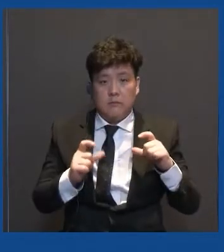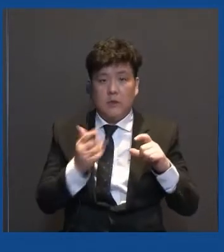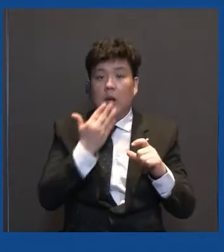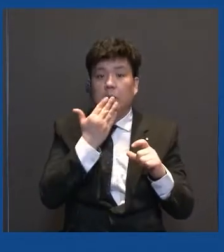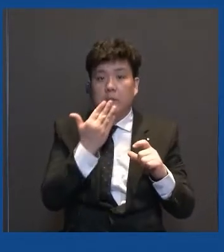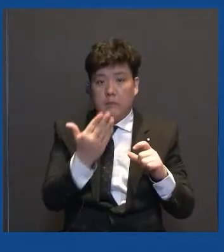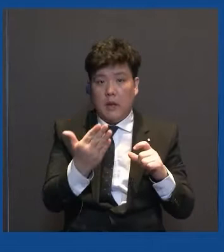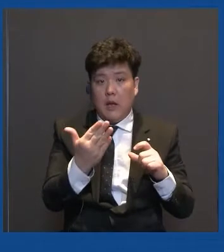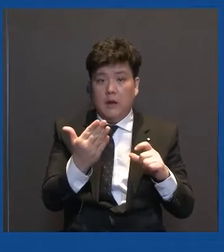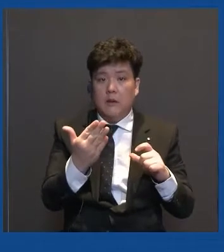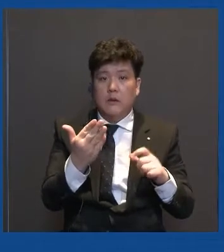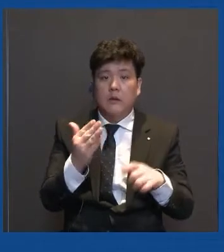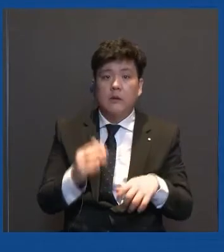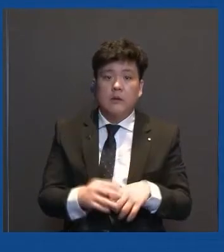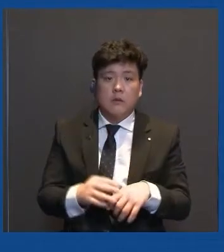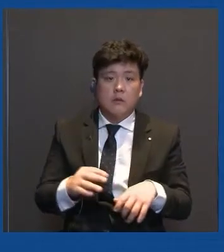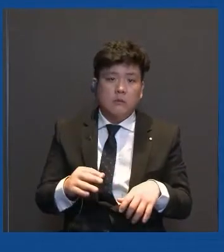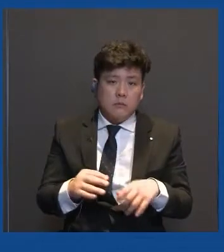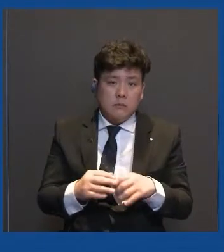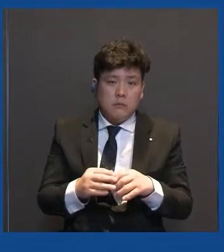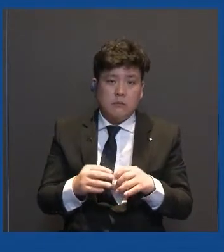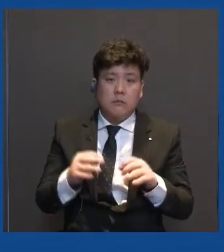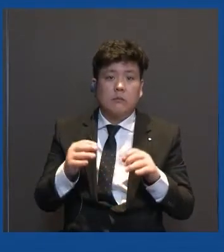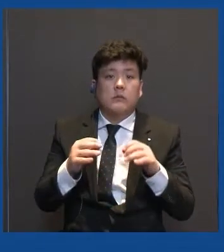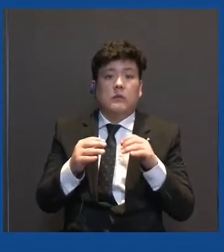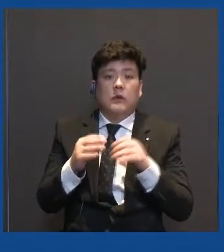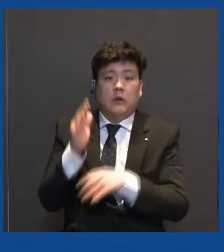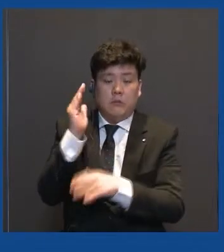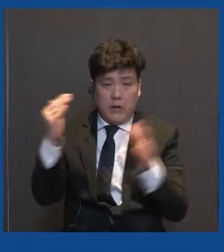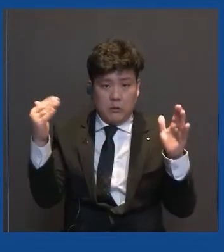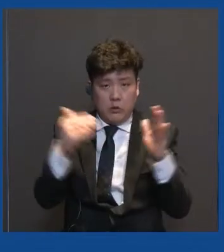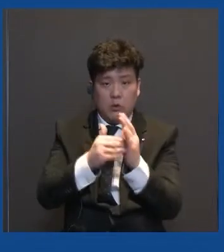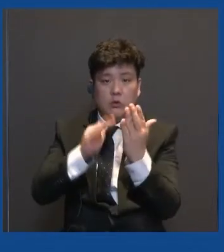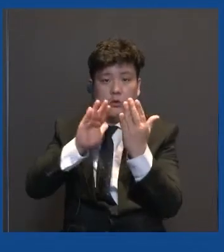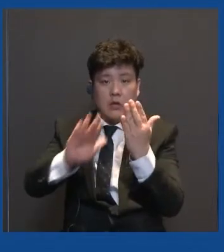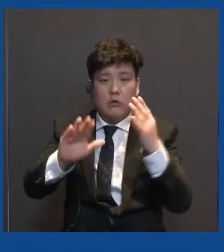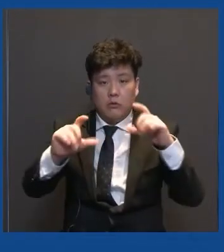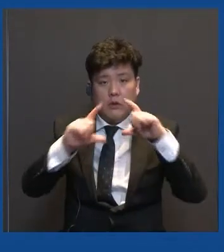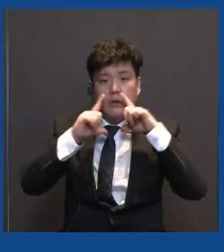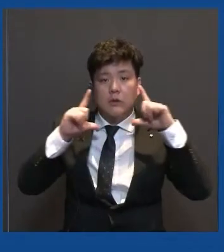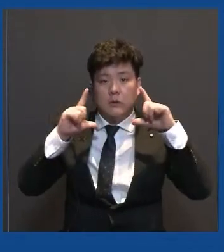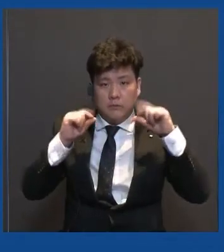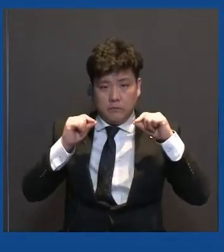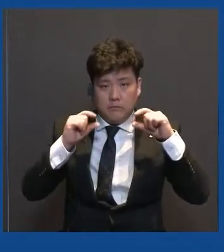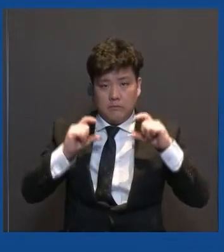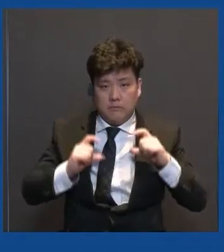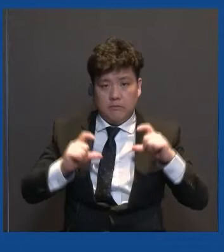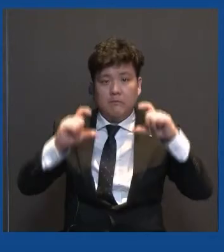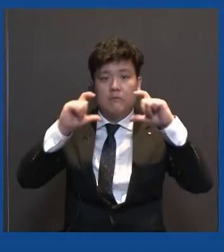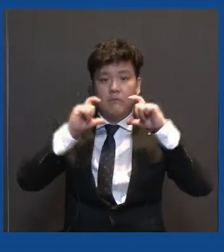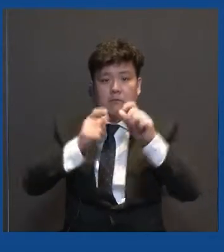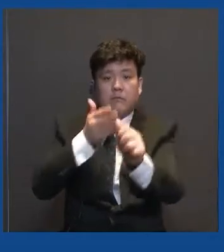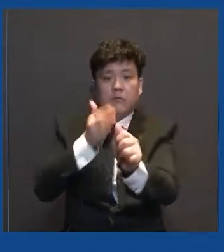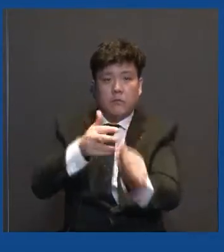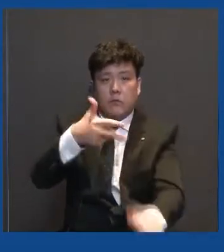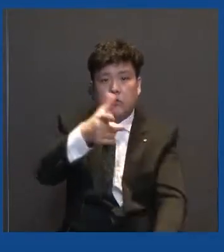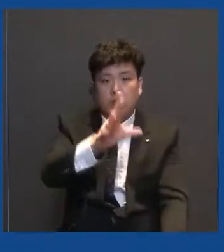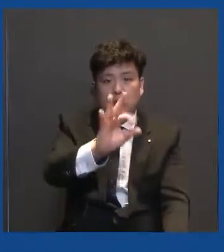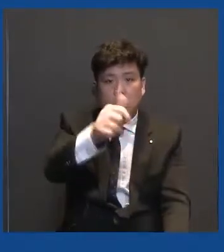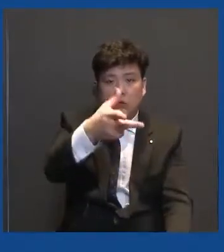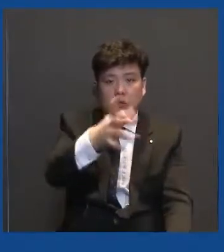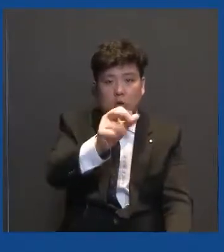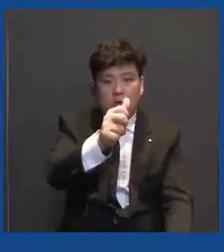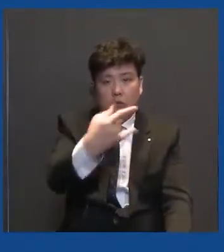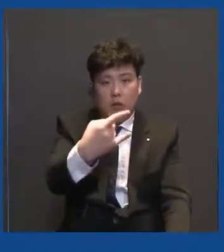So now I will hand over the microphone to Dr. Kyung-Hee. Thank you very much.